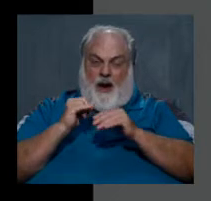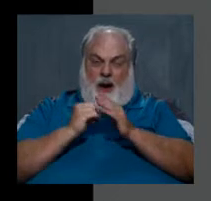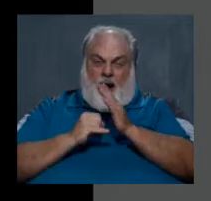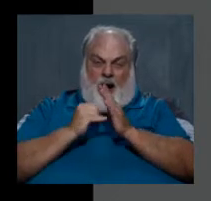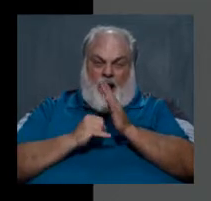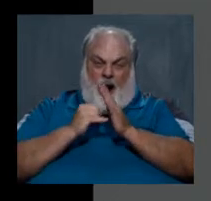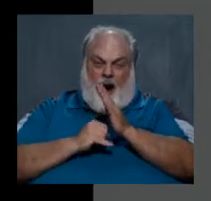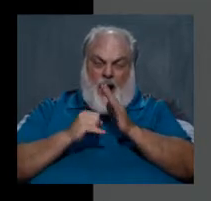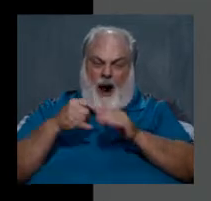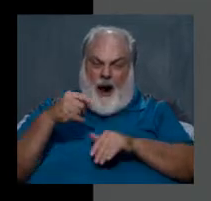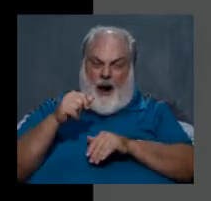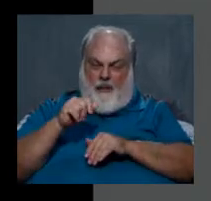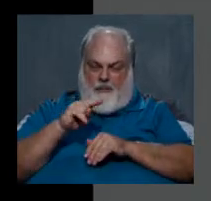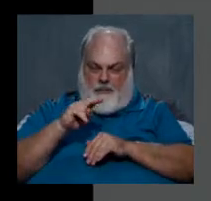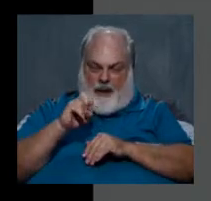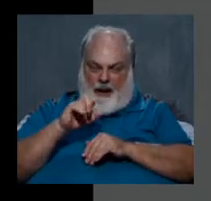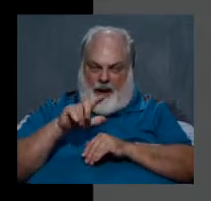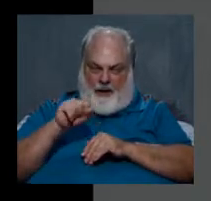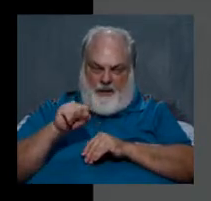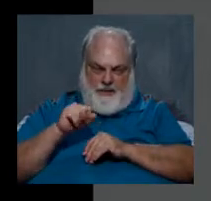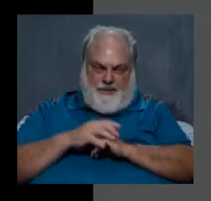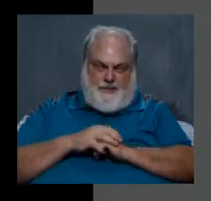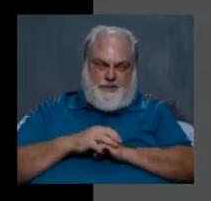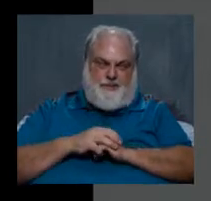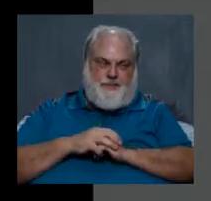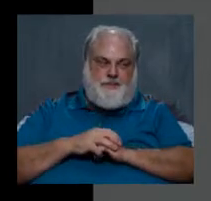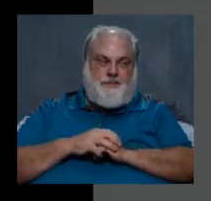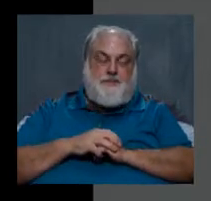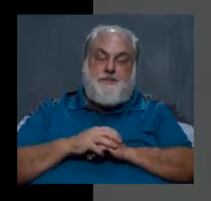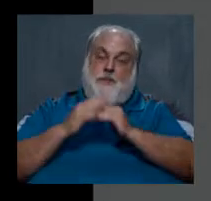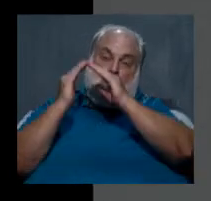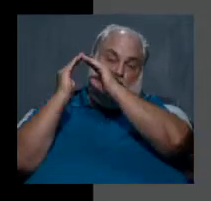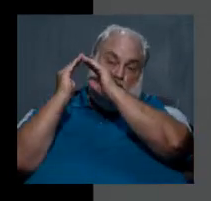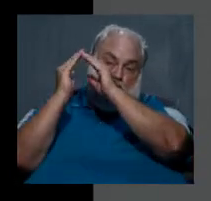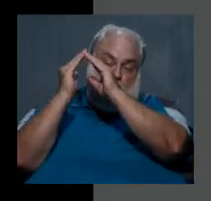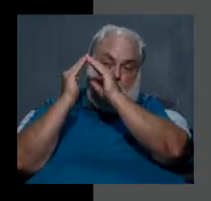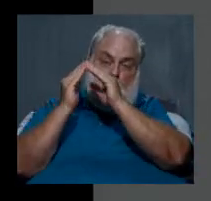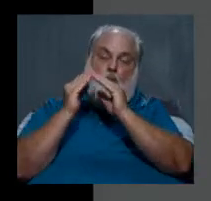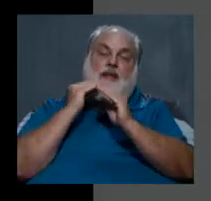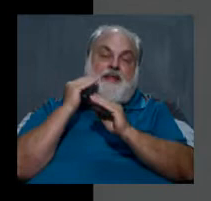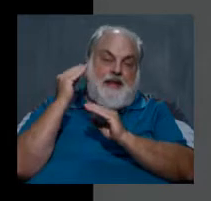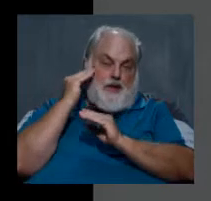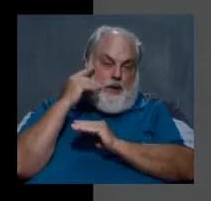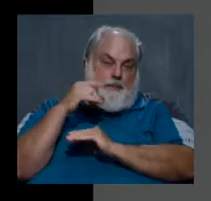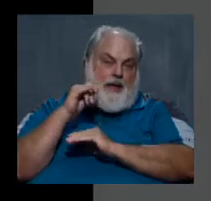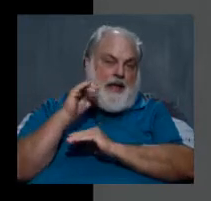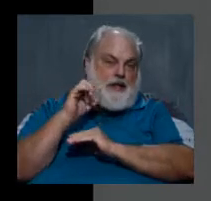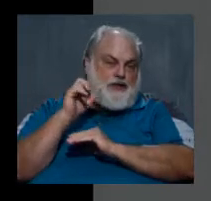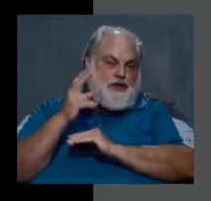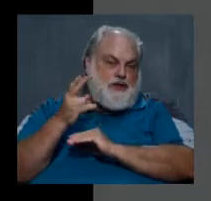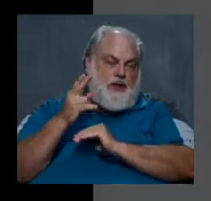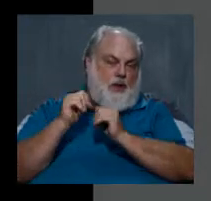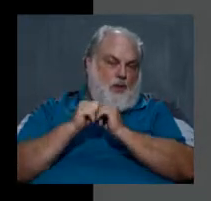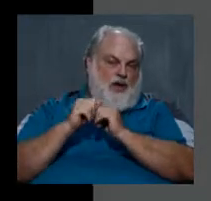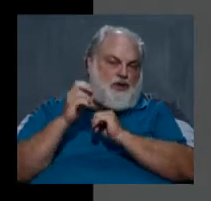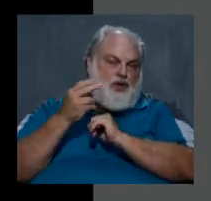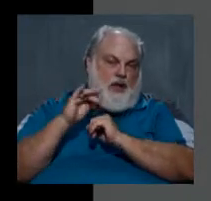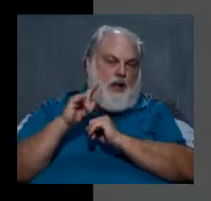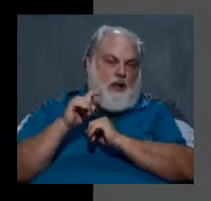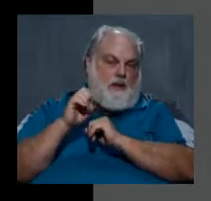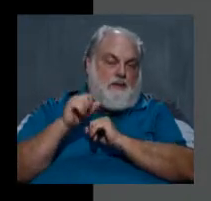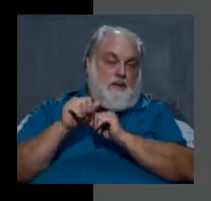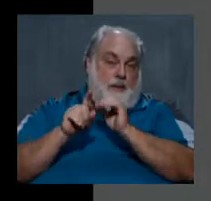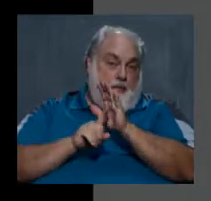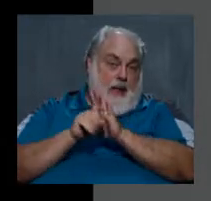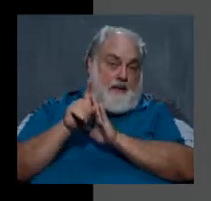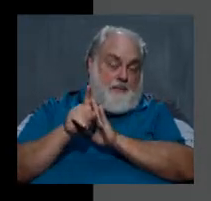cementation panels. Didn't mess that one up. The roof will have a residential pitch and will be covered with architectural shingles. The maximum height proposed is